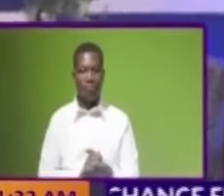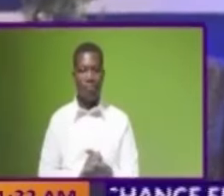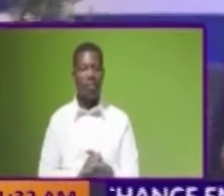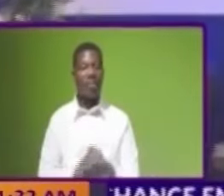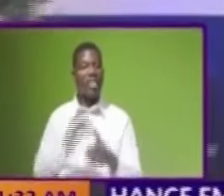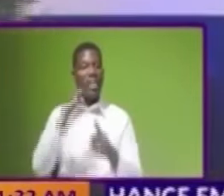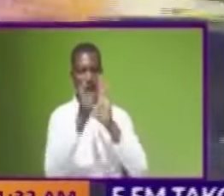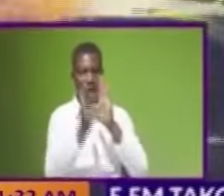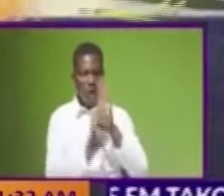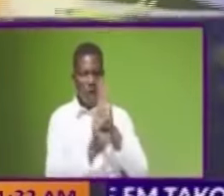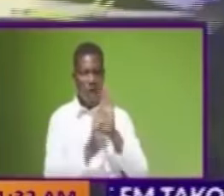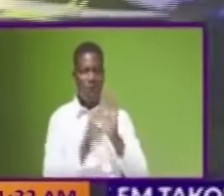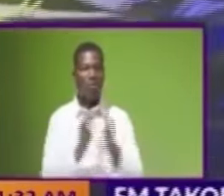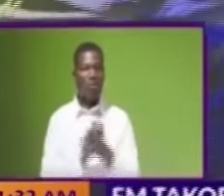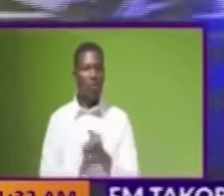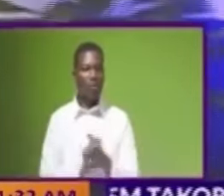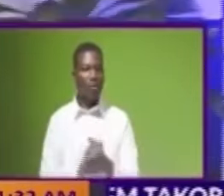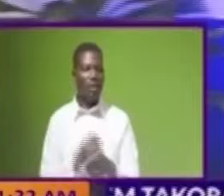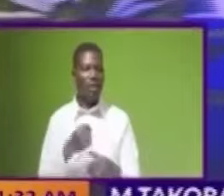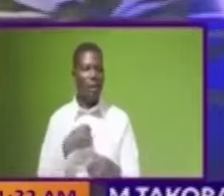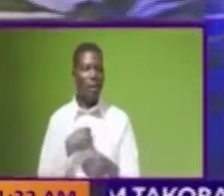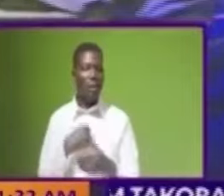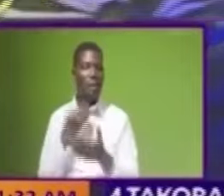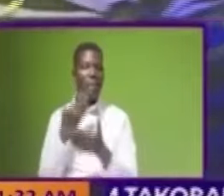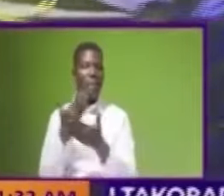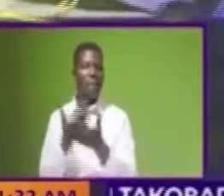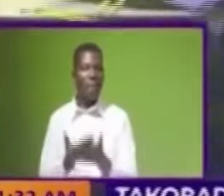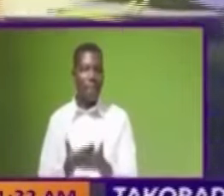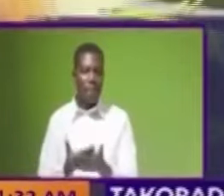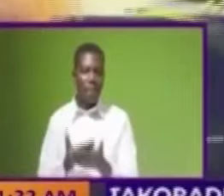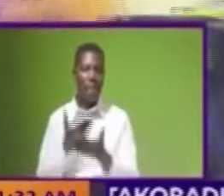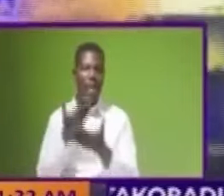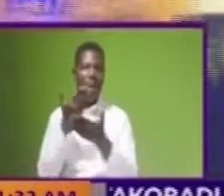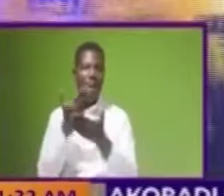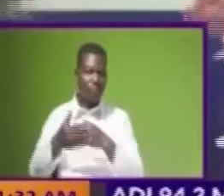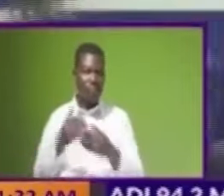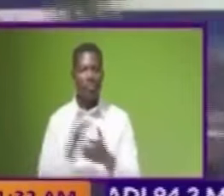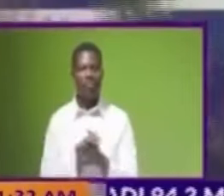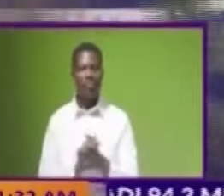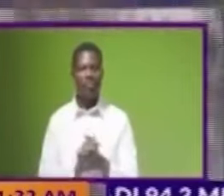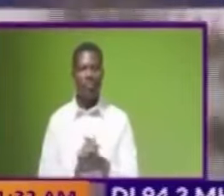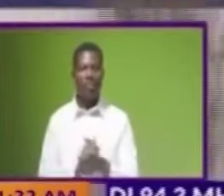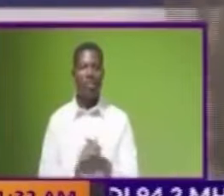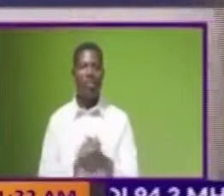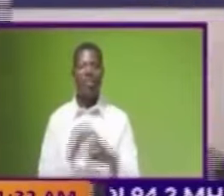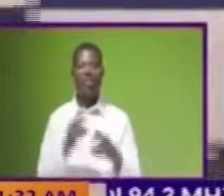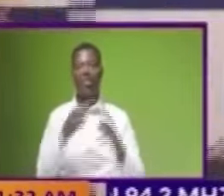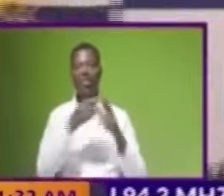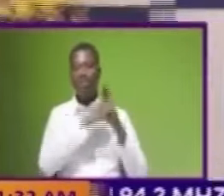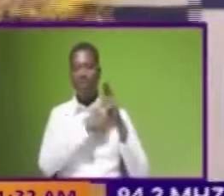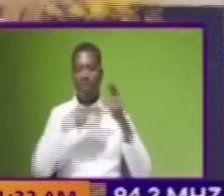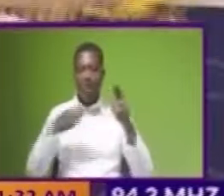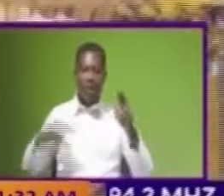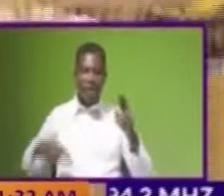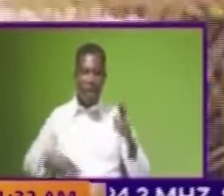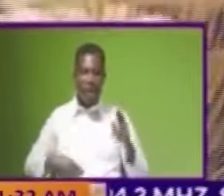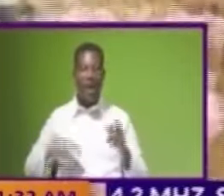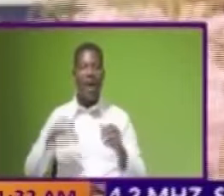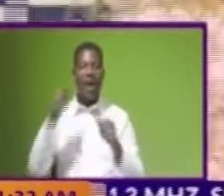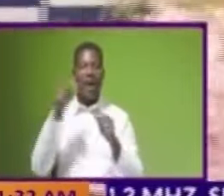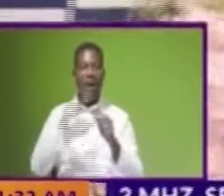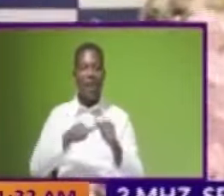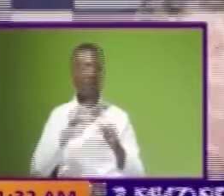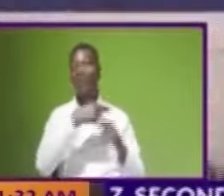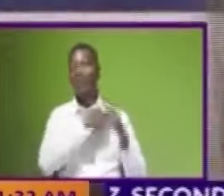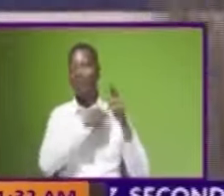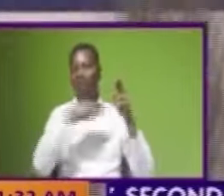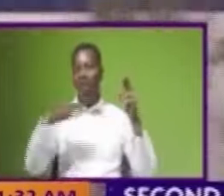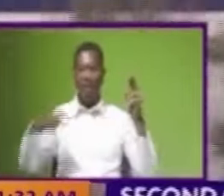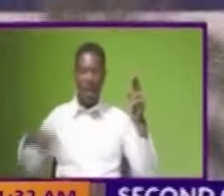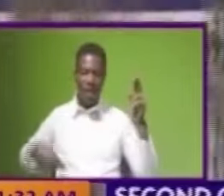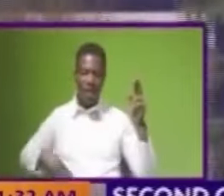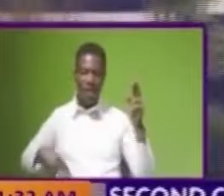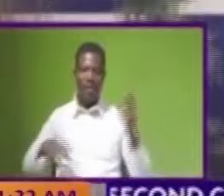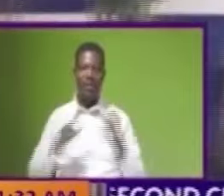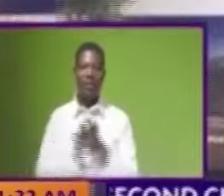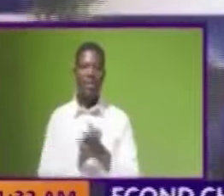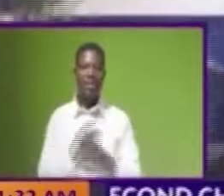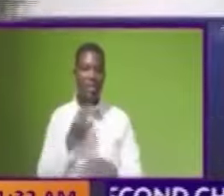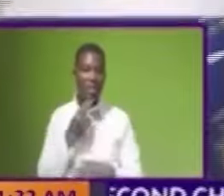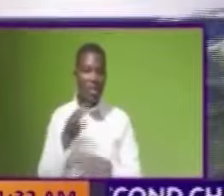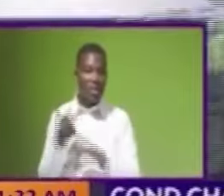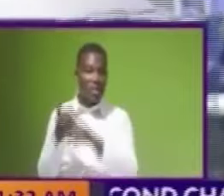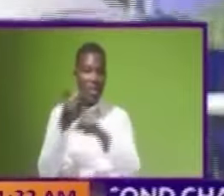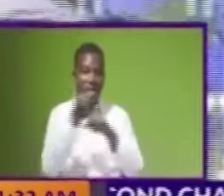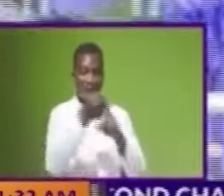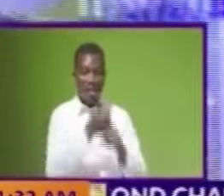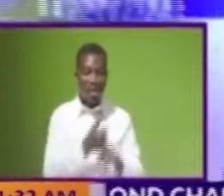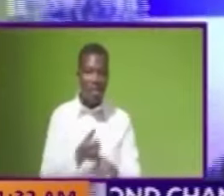wa mra esra e frinare kro Philadelphia bishie biara hono wo hosa wo